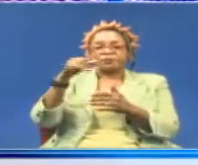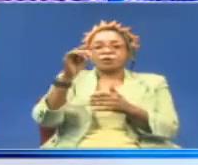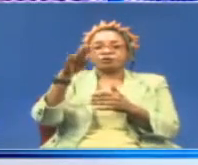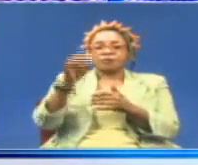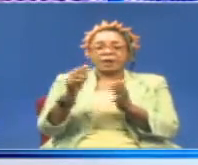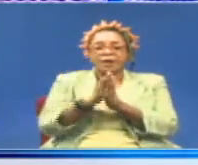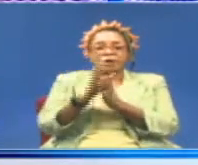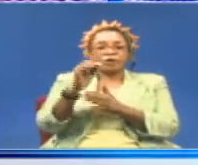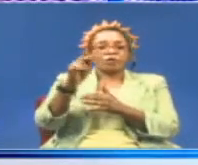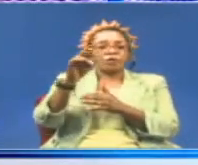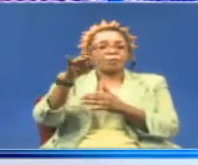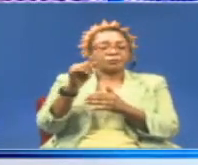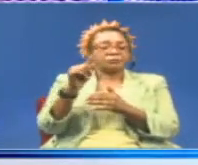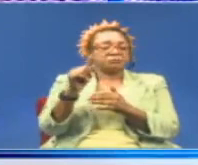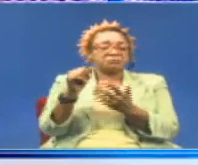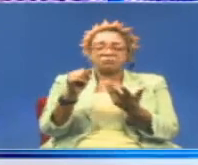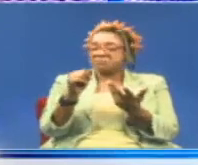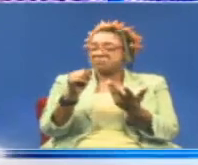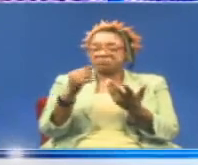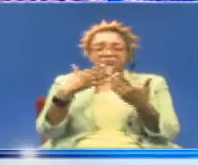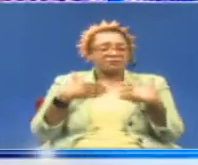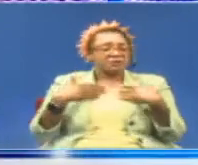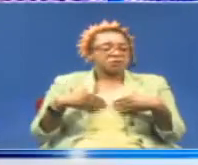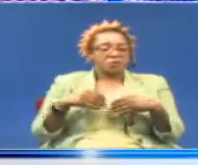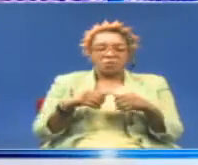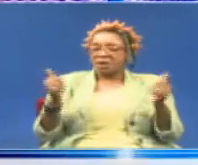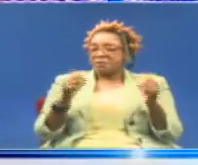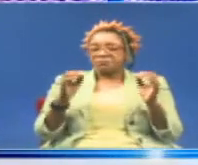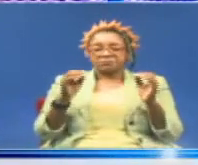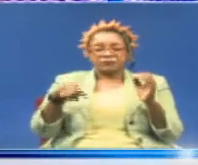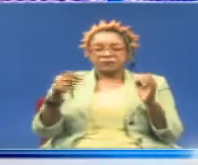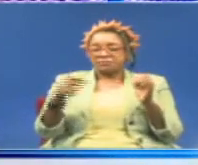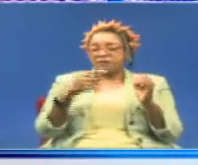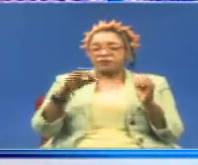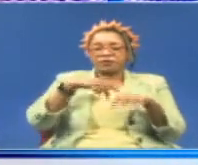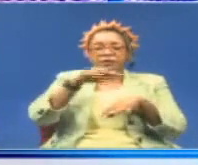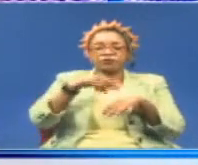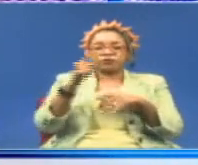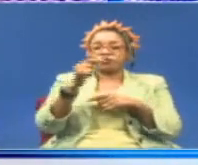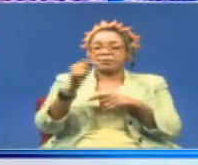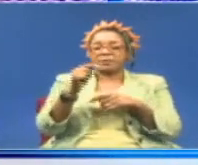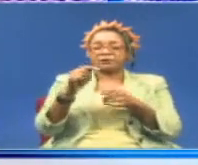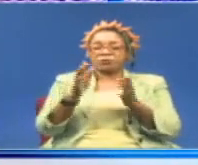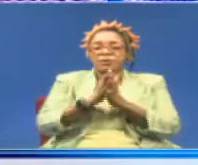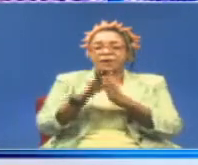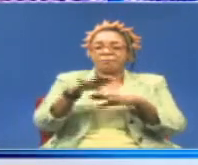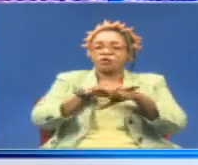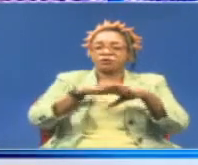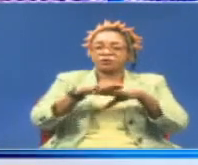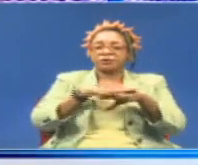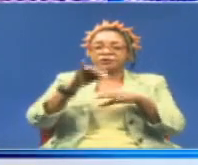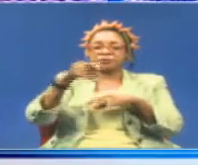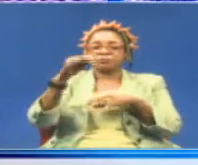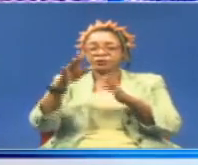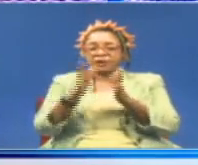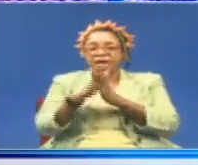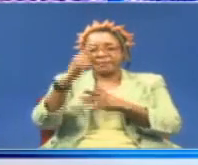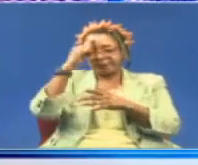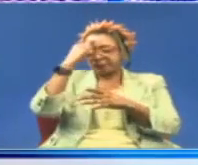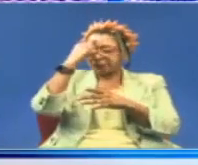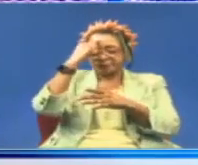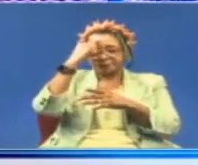Okumu, might not be in the right physical shape for this month's four-nation tournament against Mauritius, Djibouti and Pakistan in